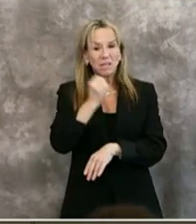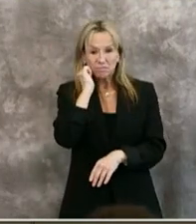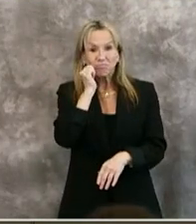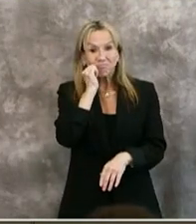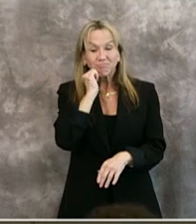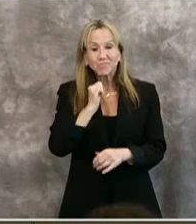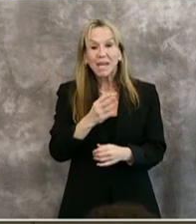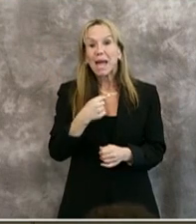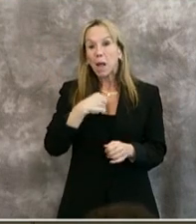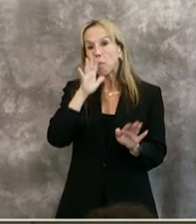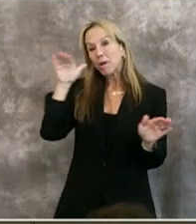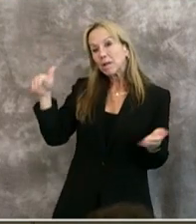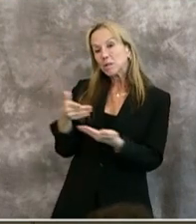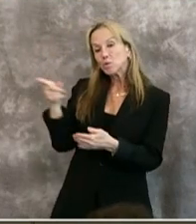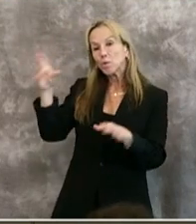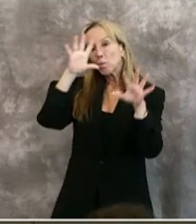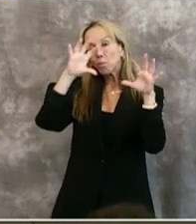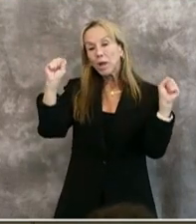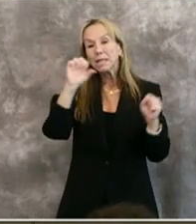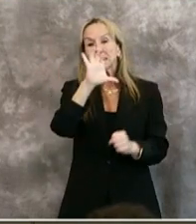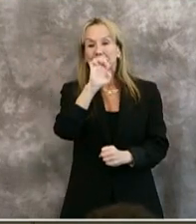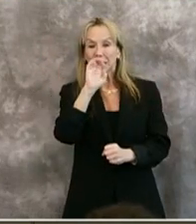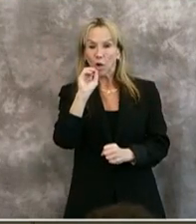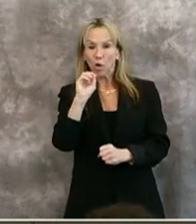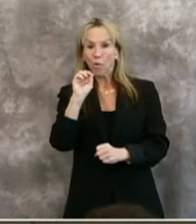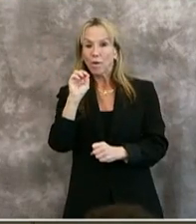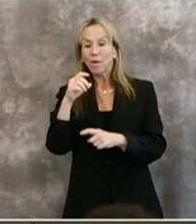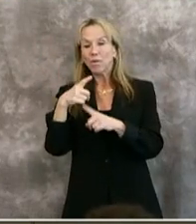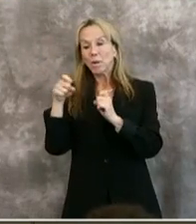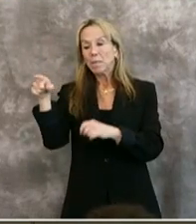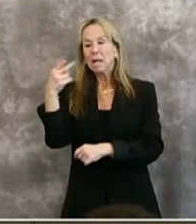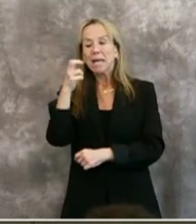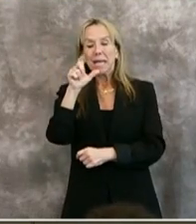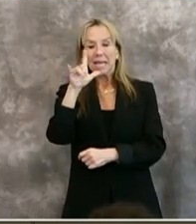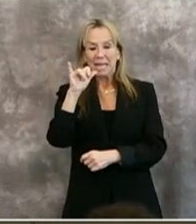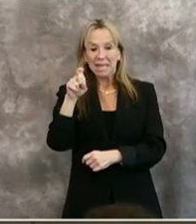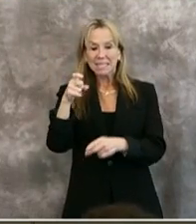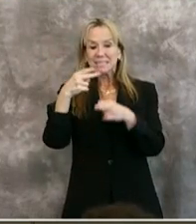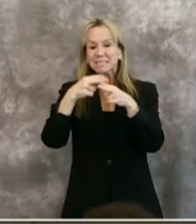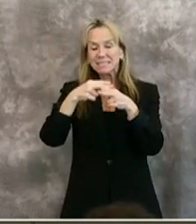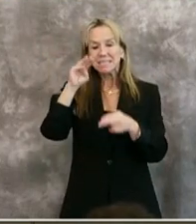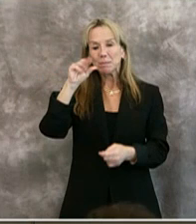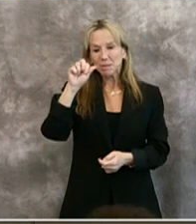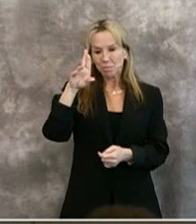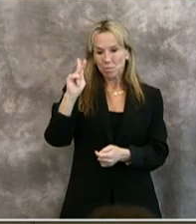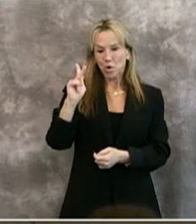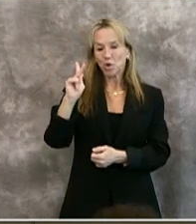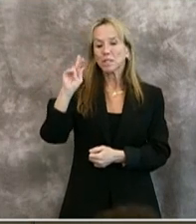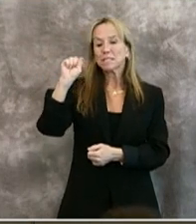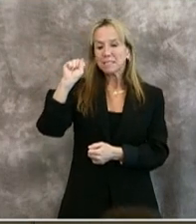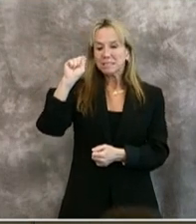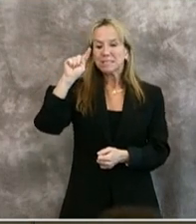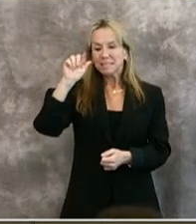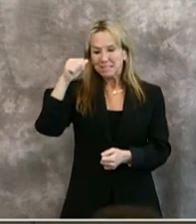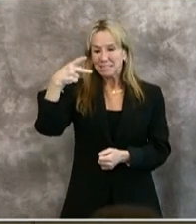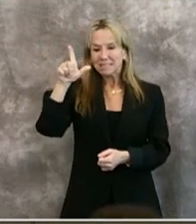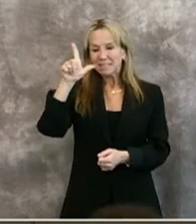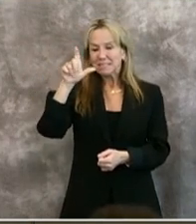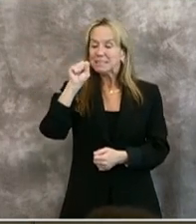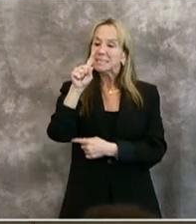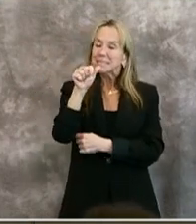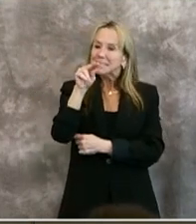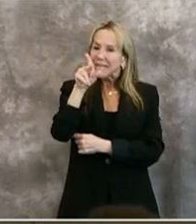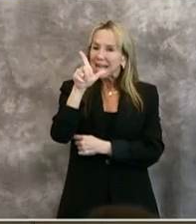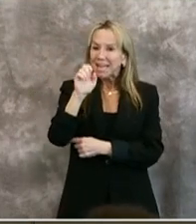in a moment the President and CEO of Helix, Mark Stapley, and he'll say a few remarks in a moment. Let me just mention something